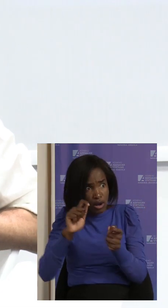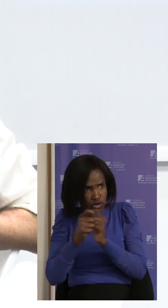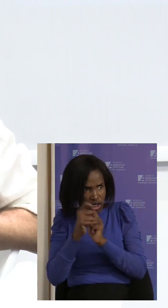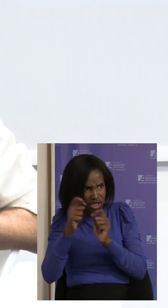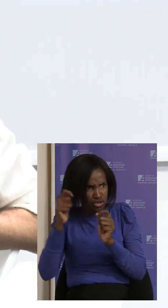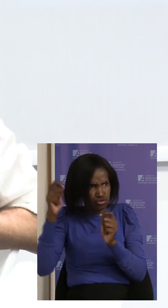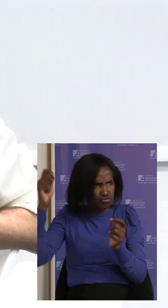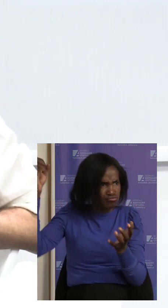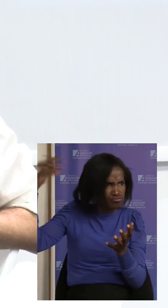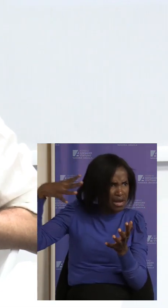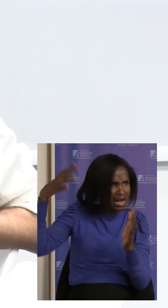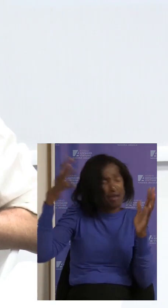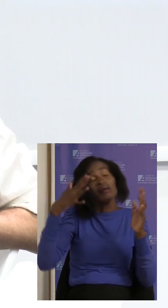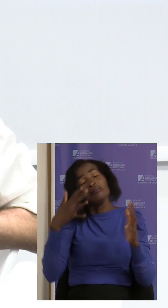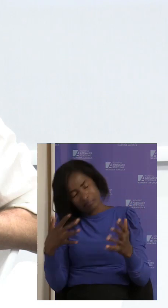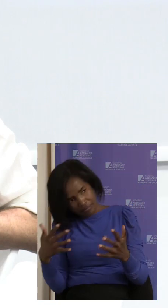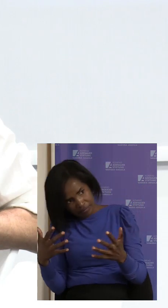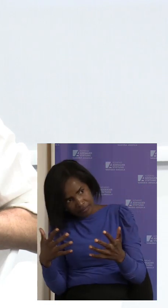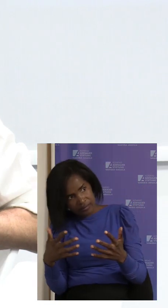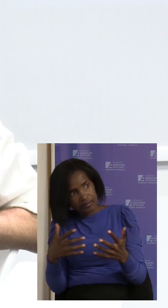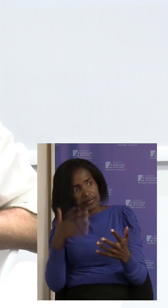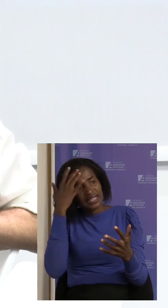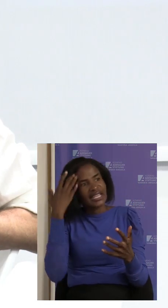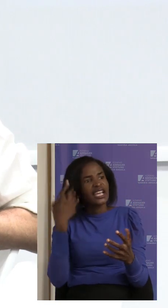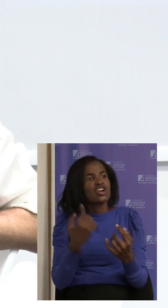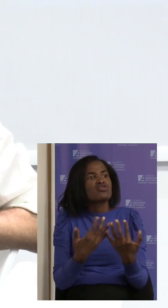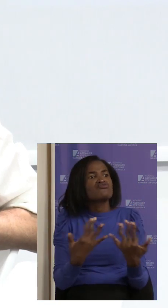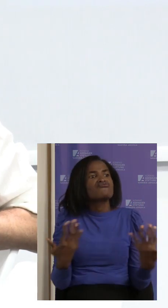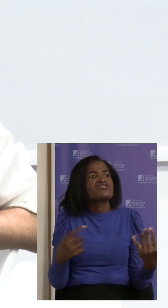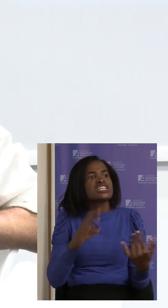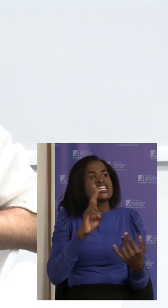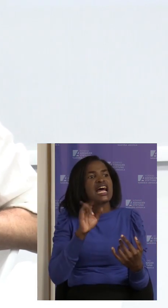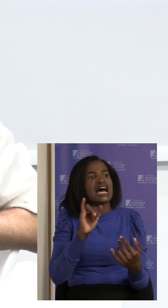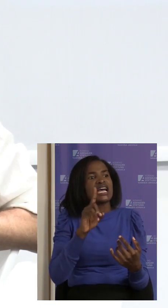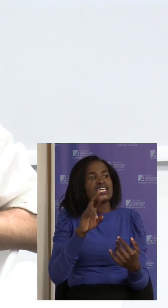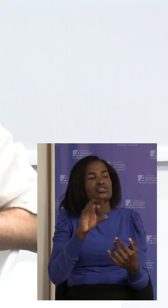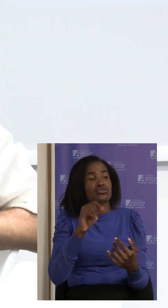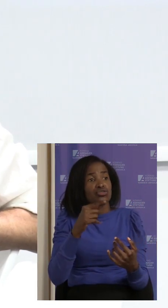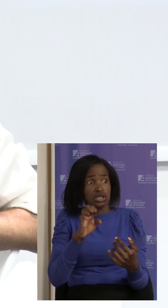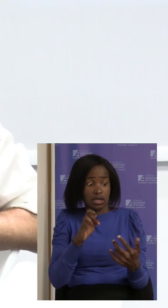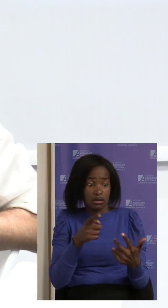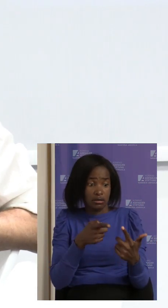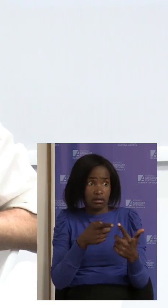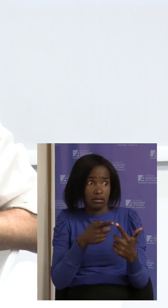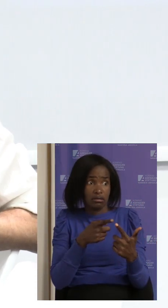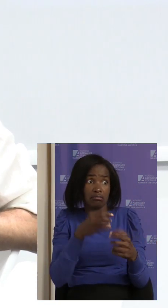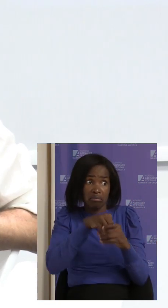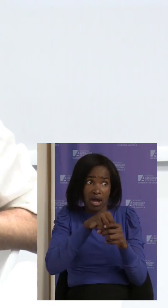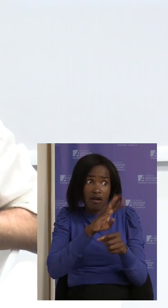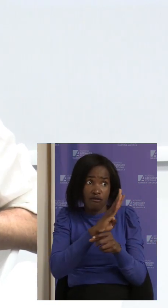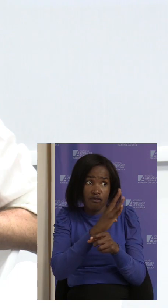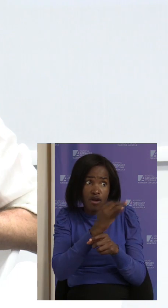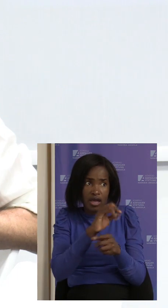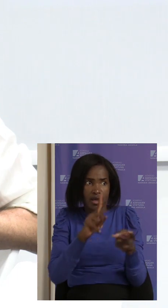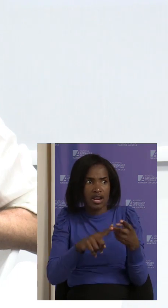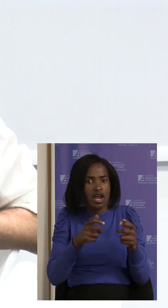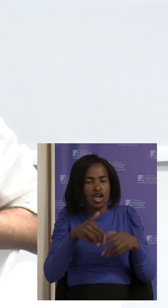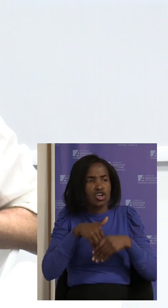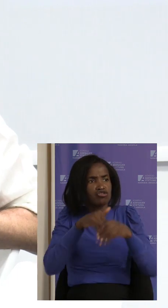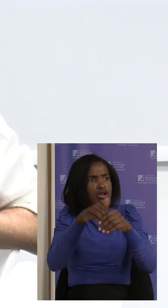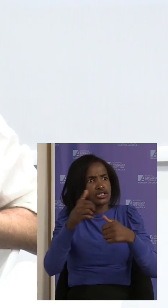green energy. I mean, even in Namibia, we have green hydrogen moving forward. Our own country is moving forward in that. There's a revolution in